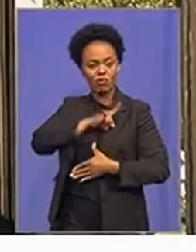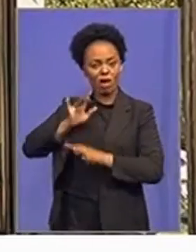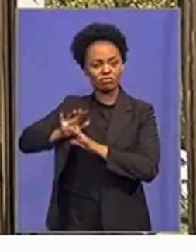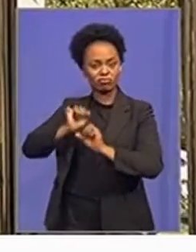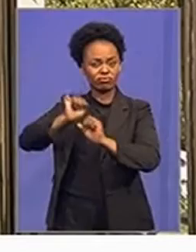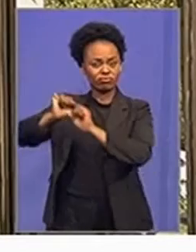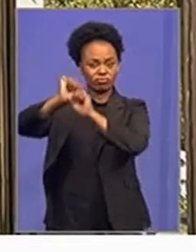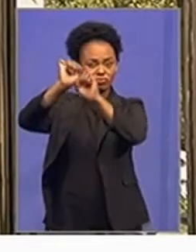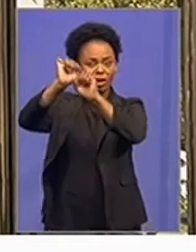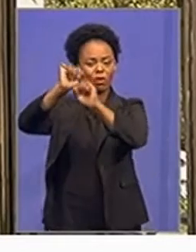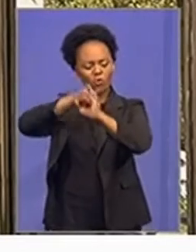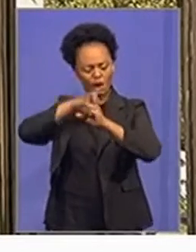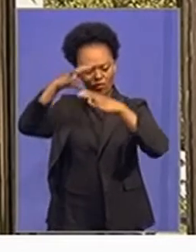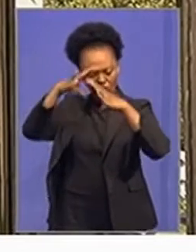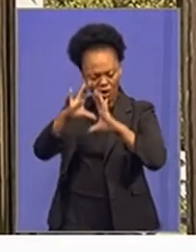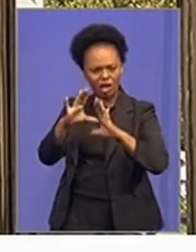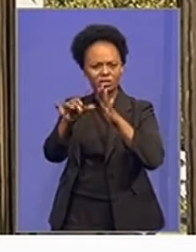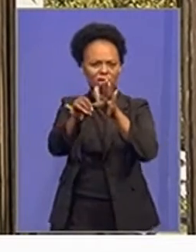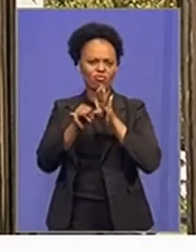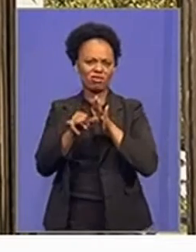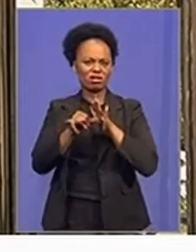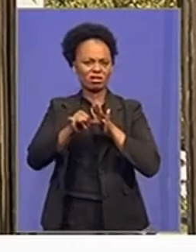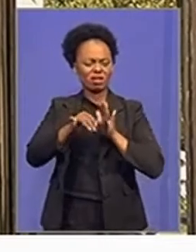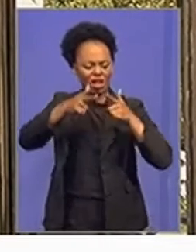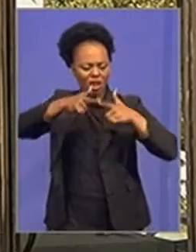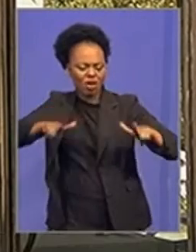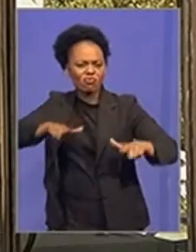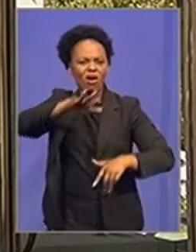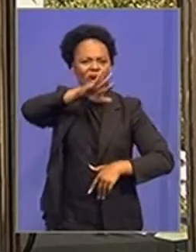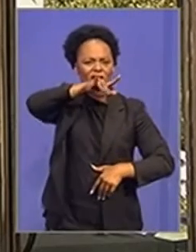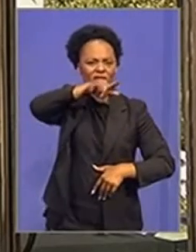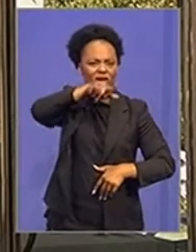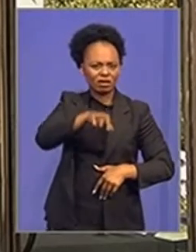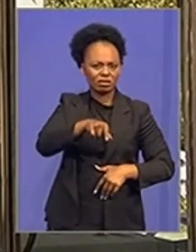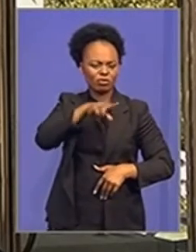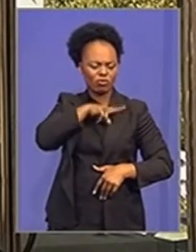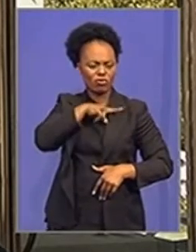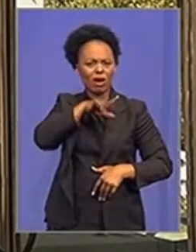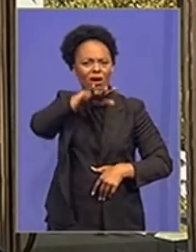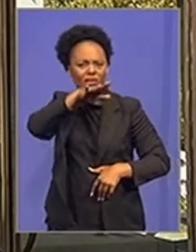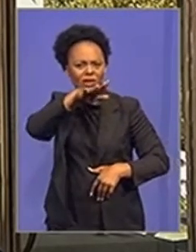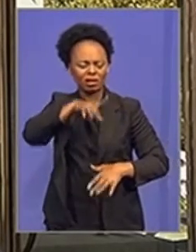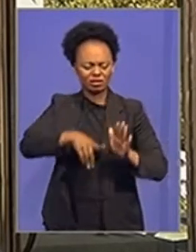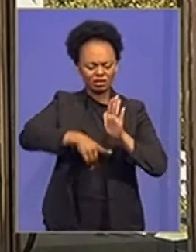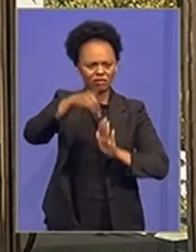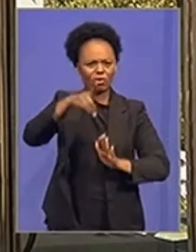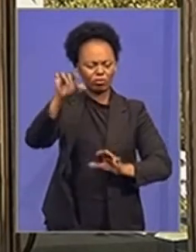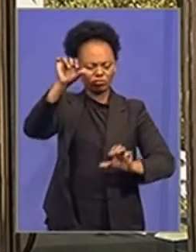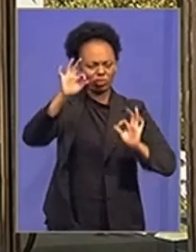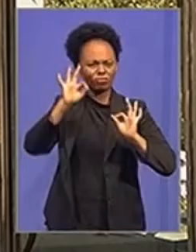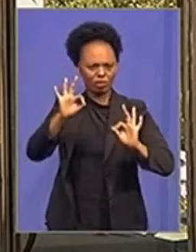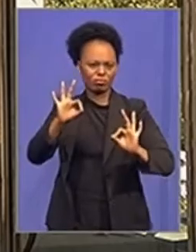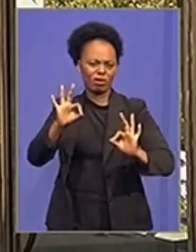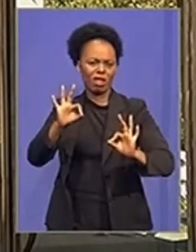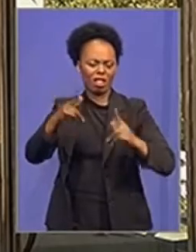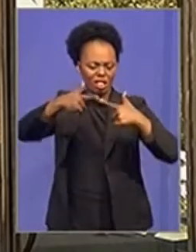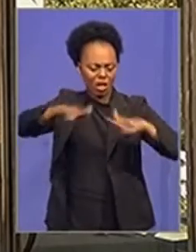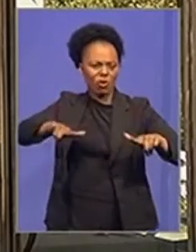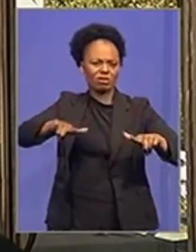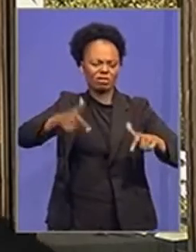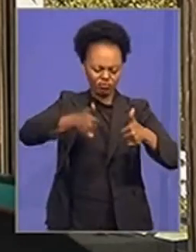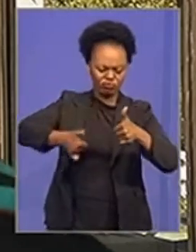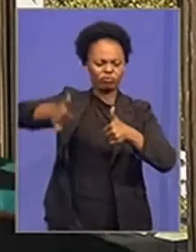focus on the importance on Afrikaans as a highly developed scientific language. And we feel